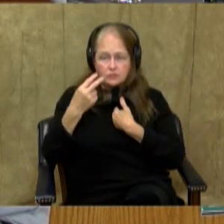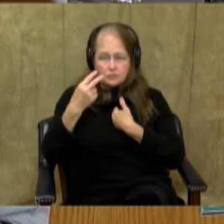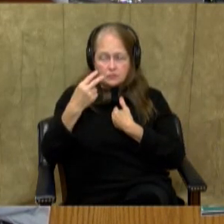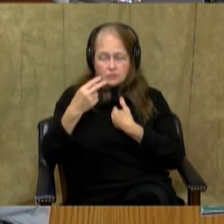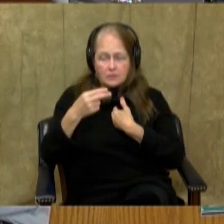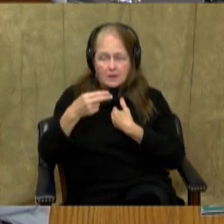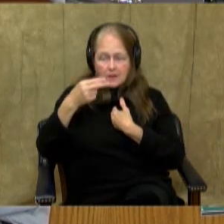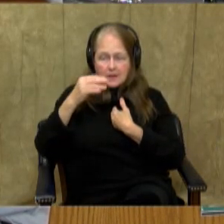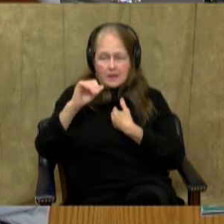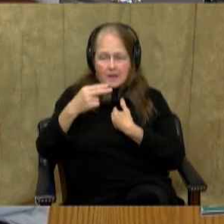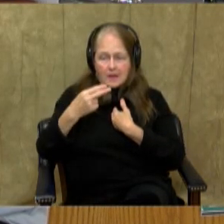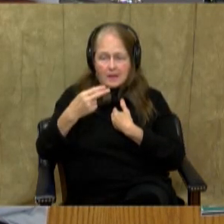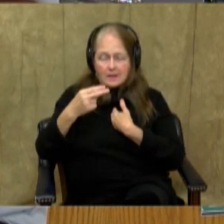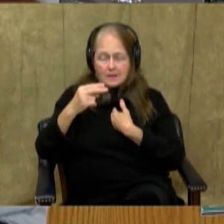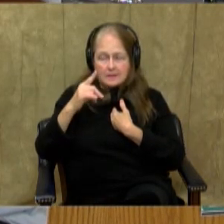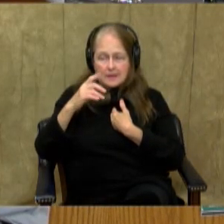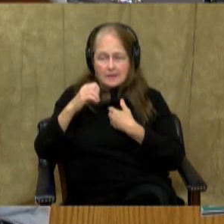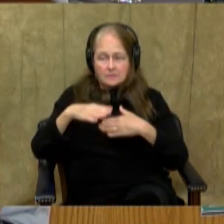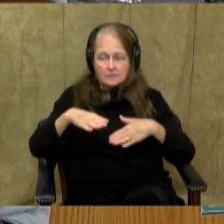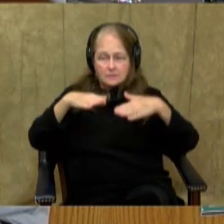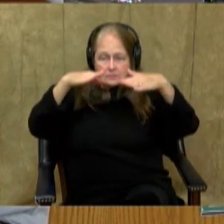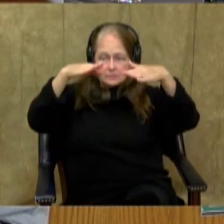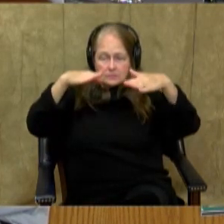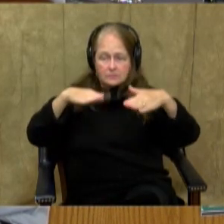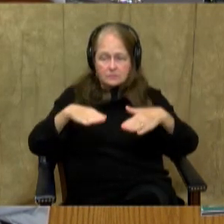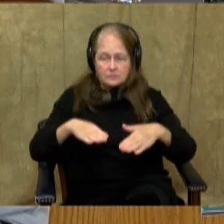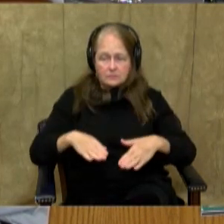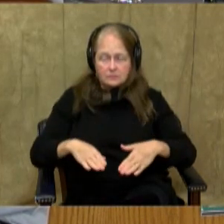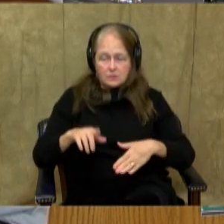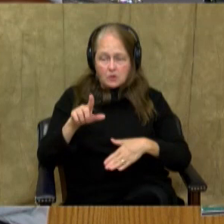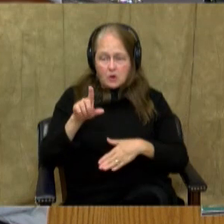tides, and we've got 2 low tides,